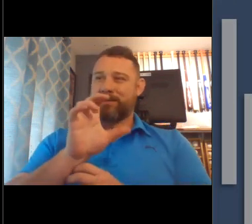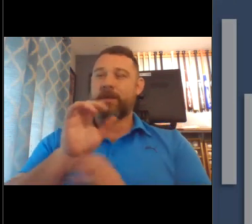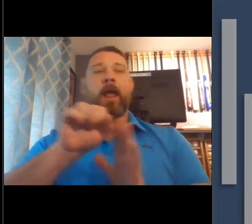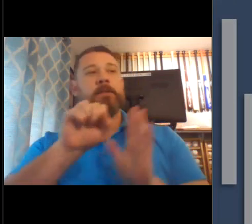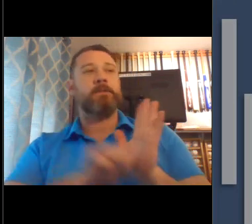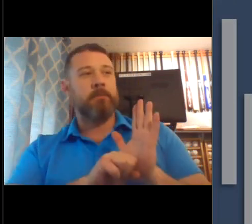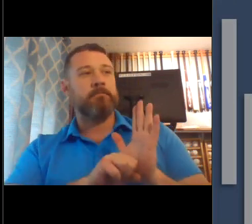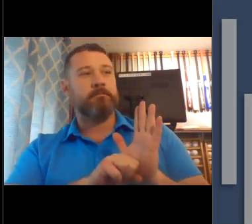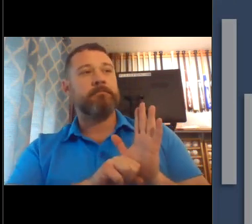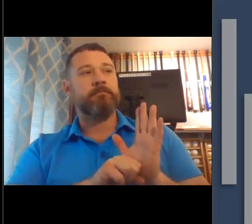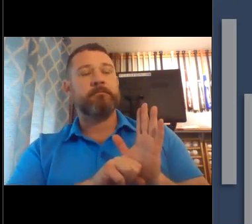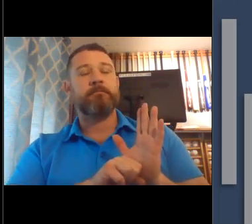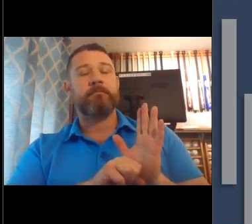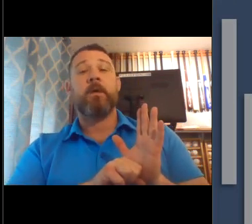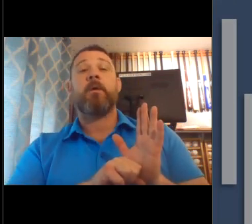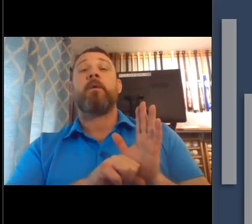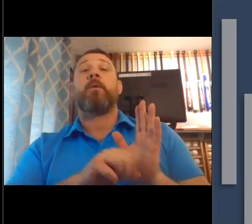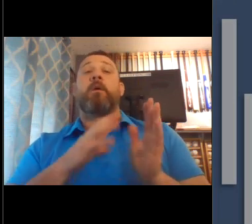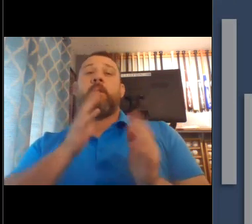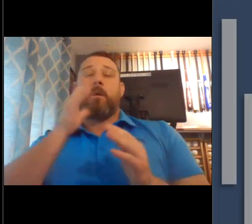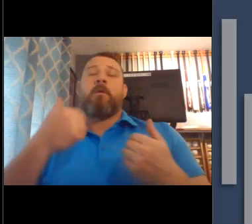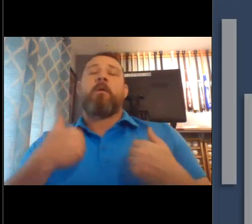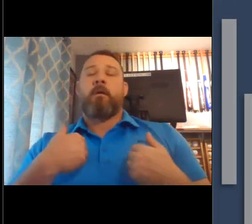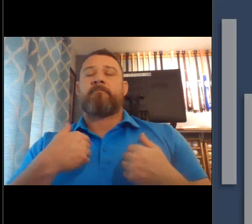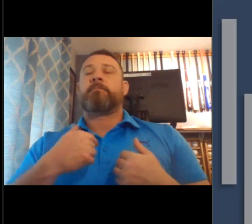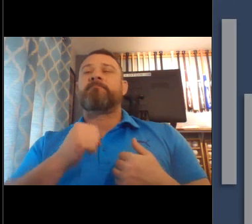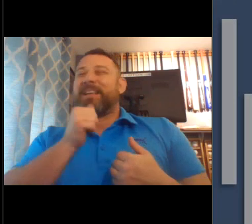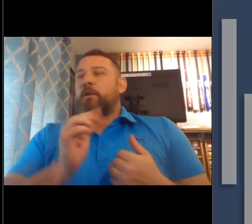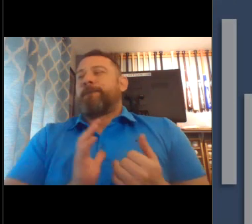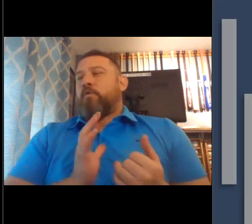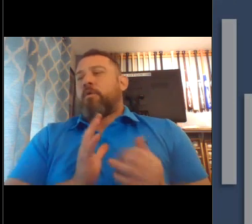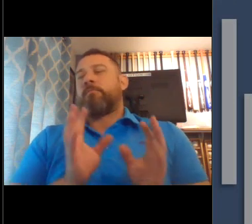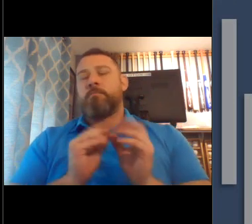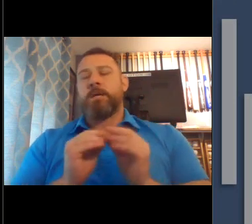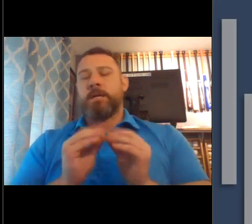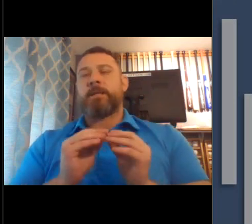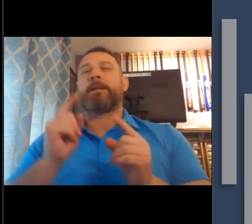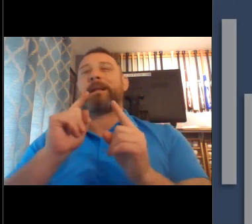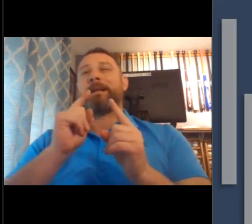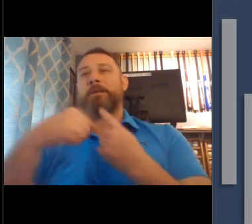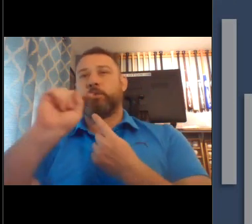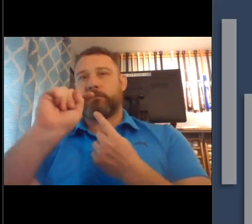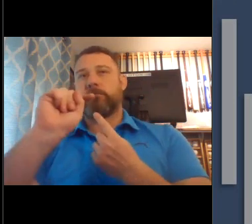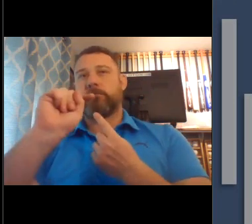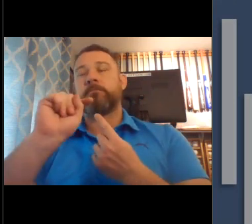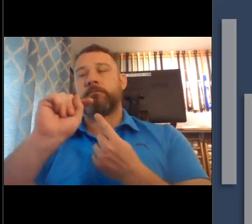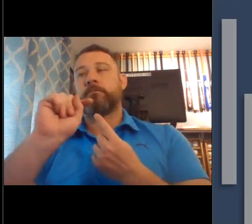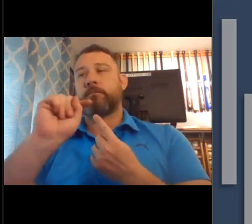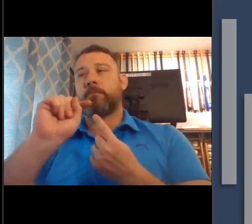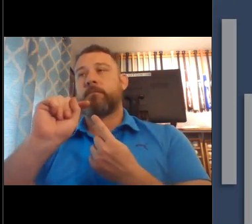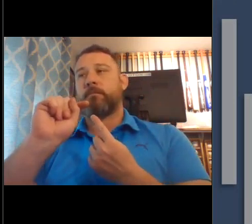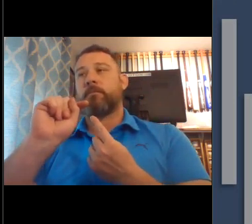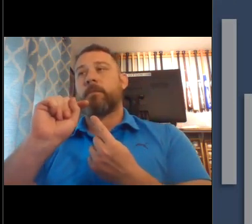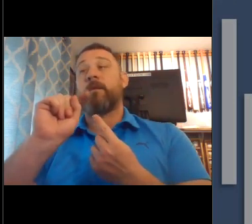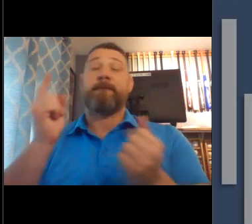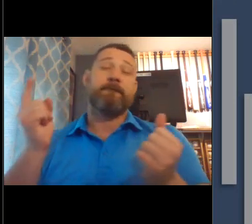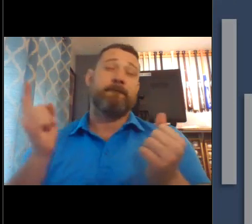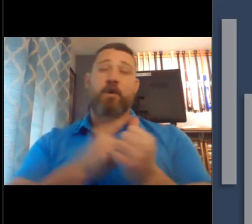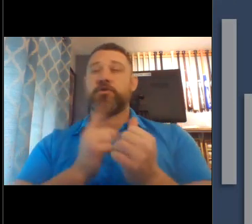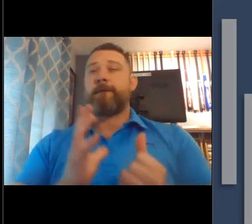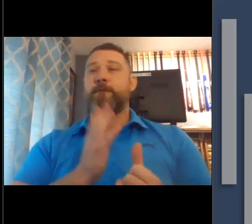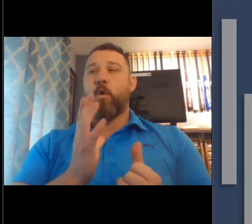Agency. We'll be having an informal introductory meeting of the committee next week, with the committee's first formal meeting to